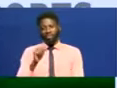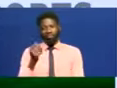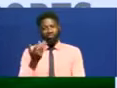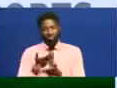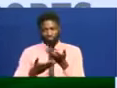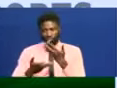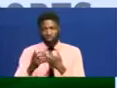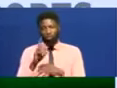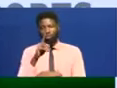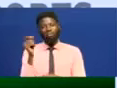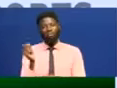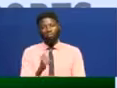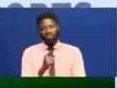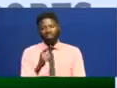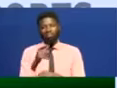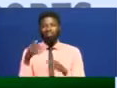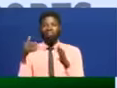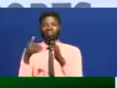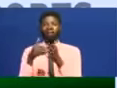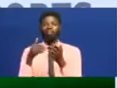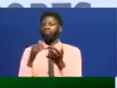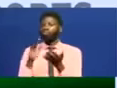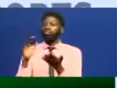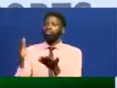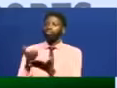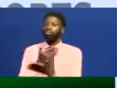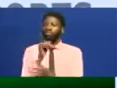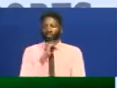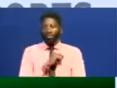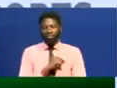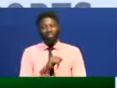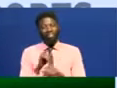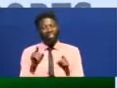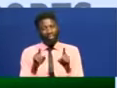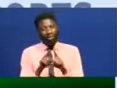In that same period, within a period of 1 month,